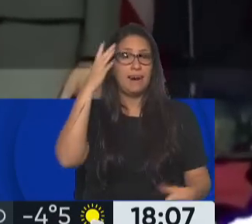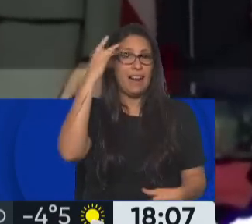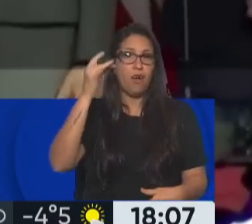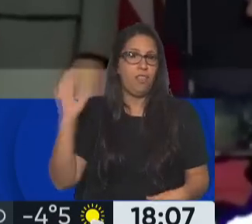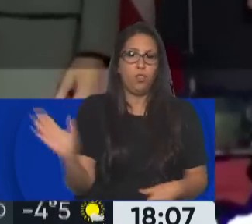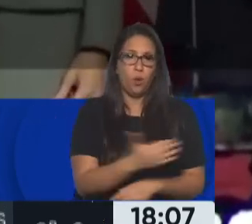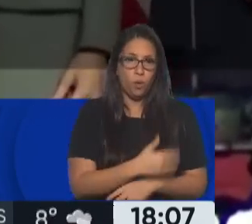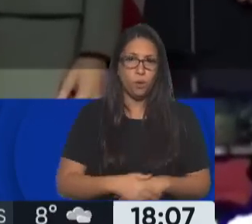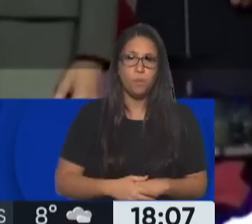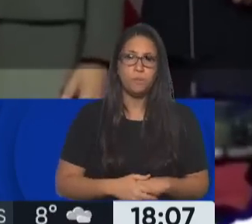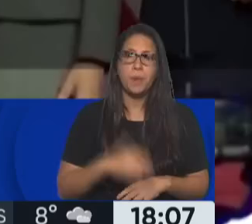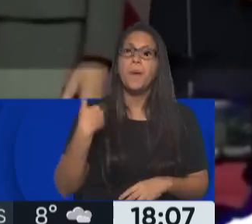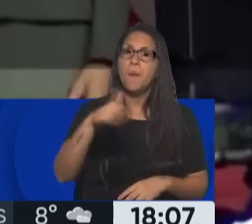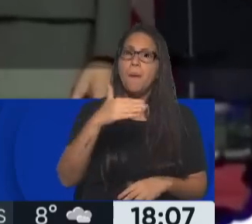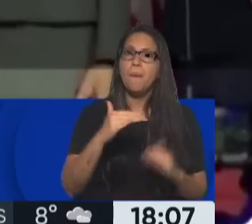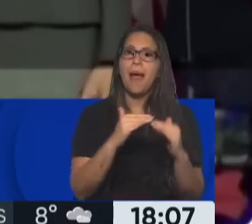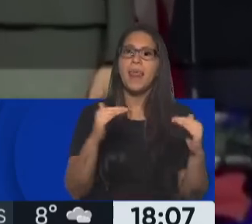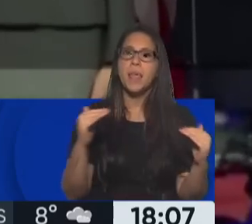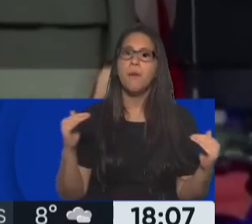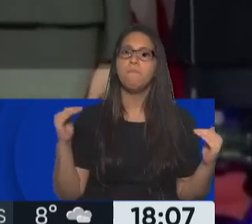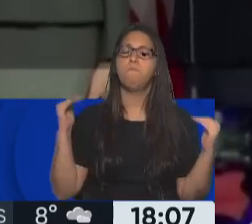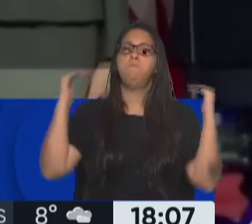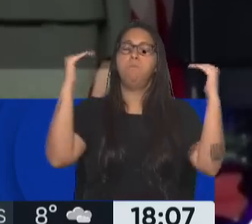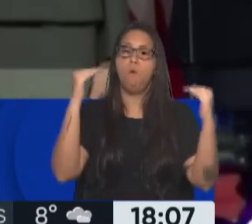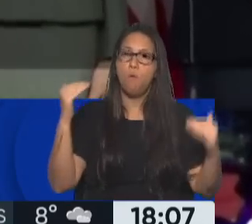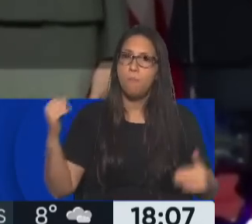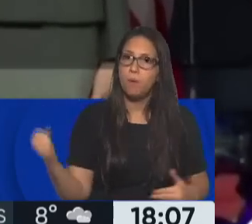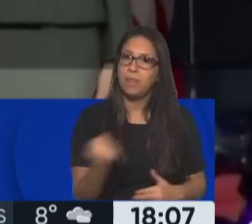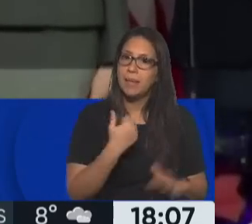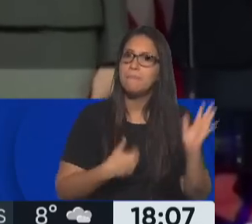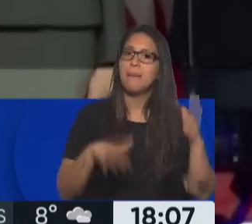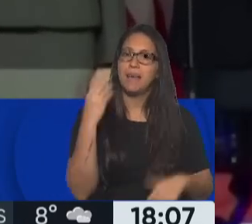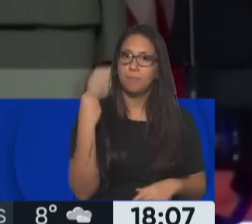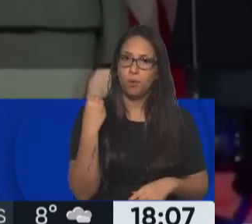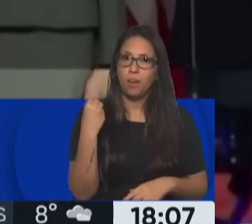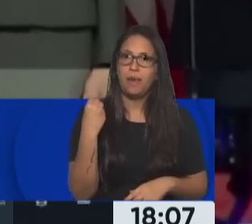And now it's going to reach a new level of importance because we're going to